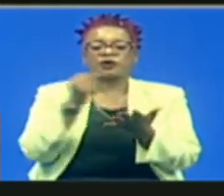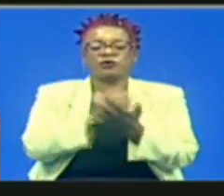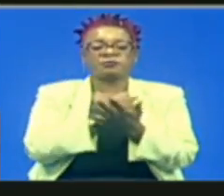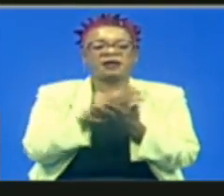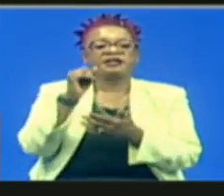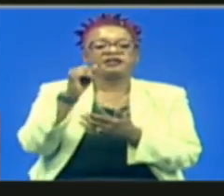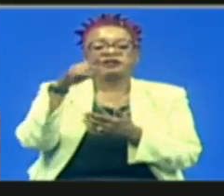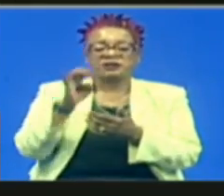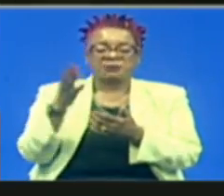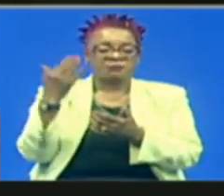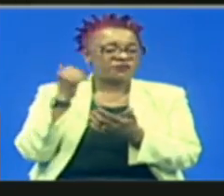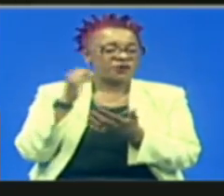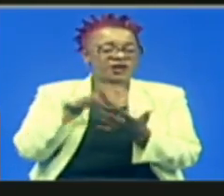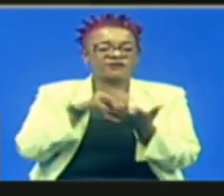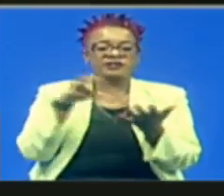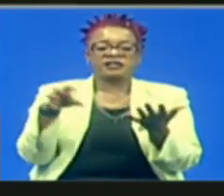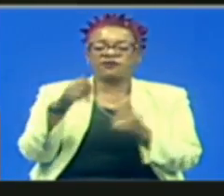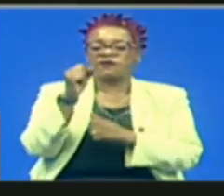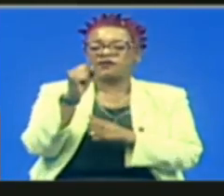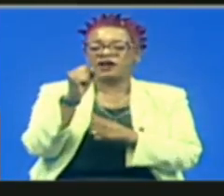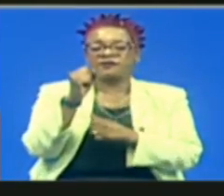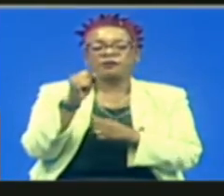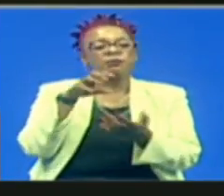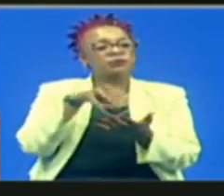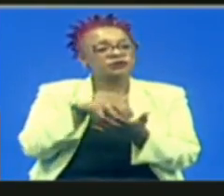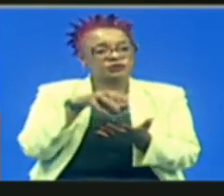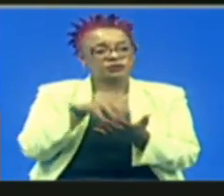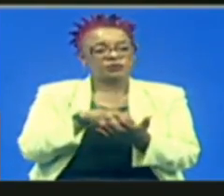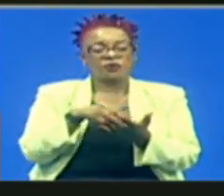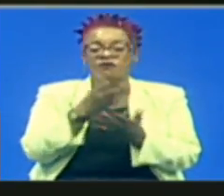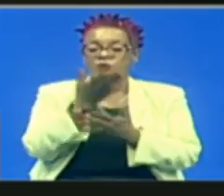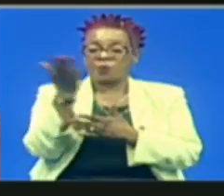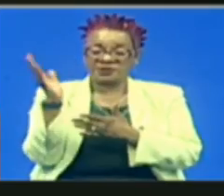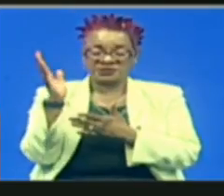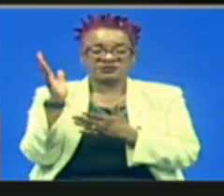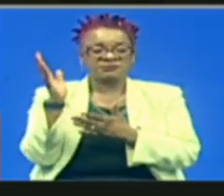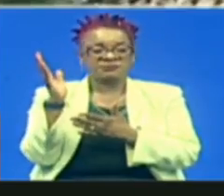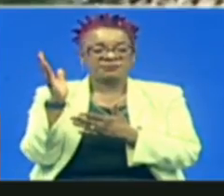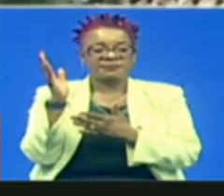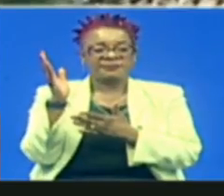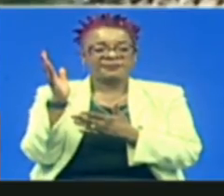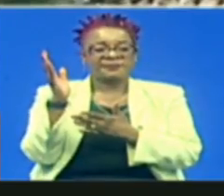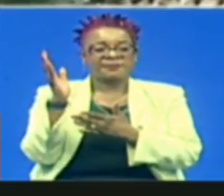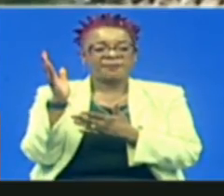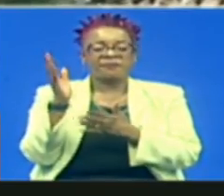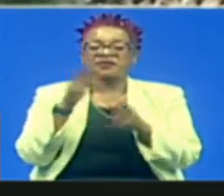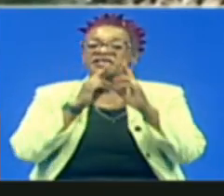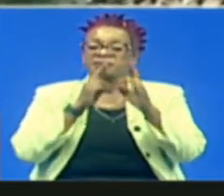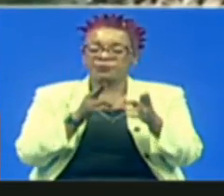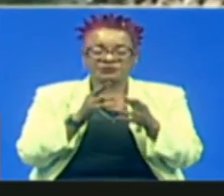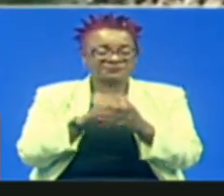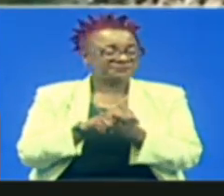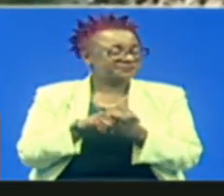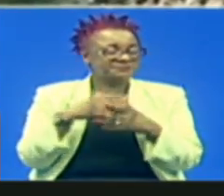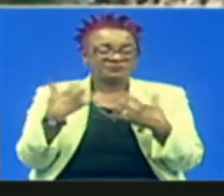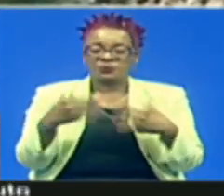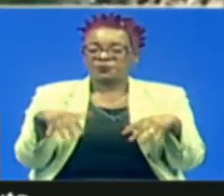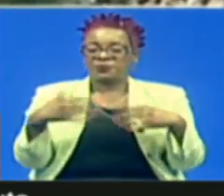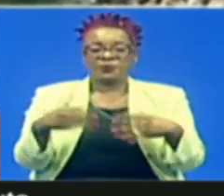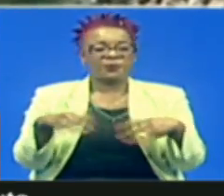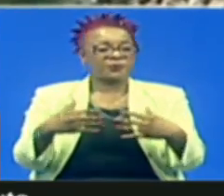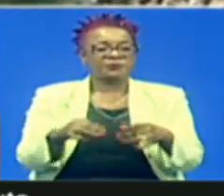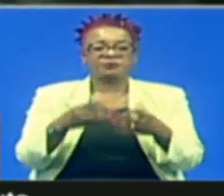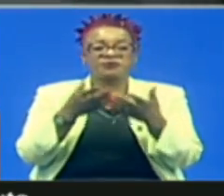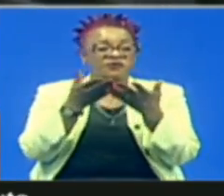had advertised for 5 vacant positions of waiters and waitresses. The response was overwhelming, even for